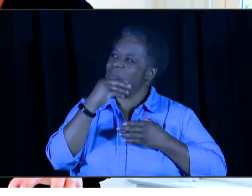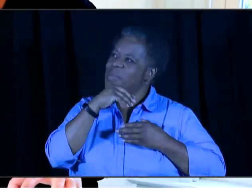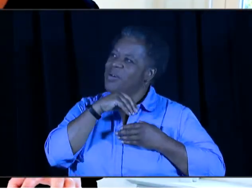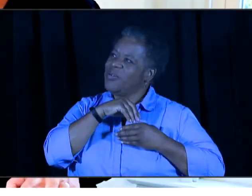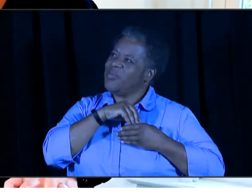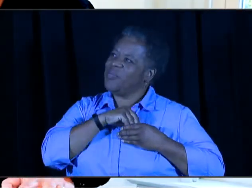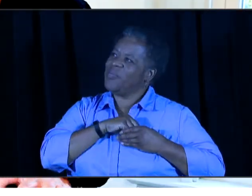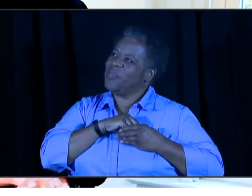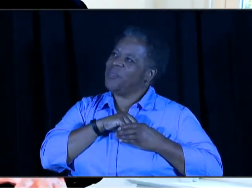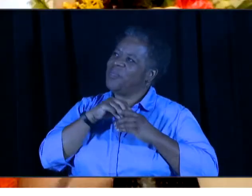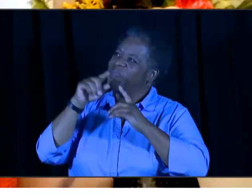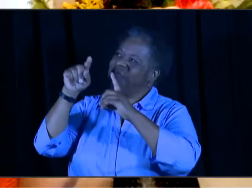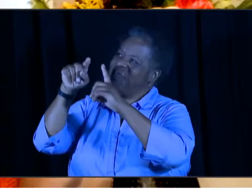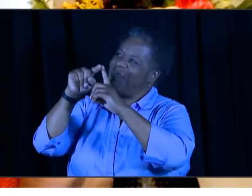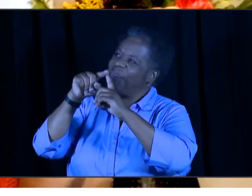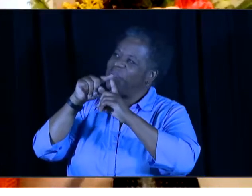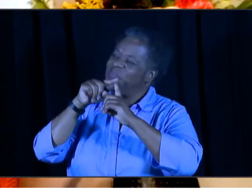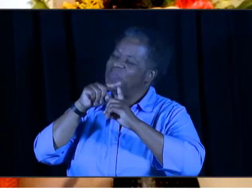heart.